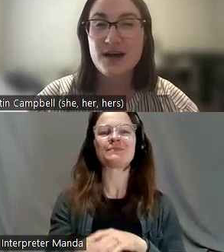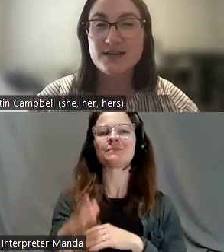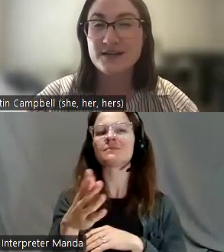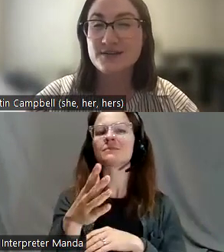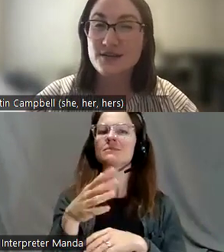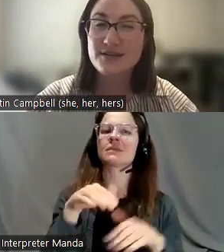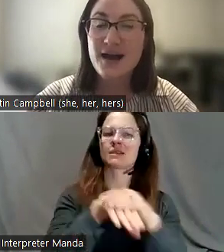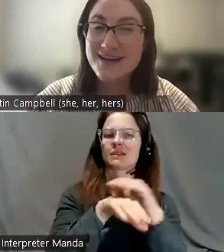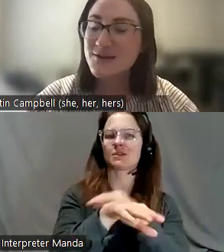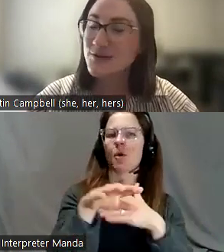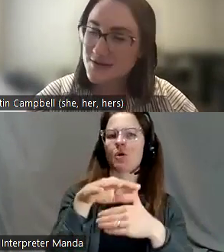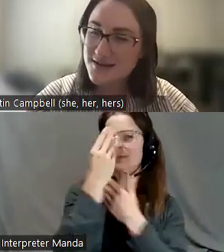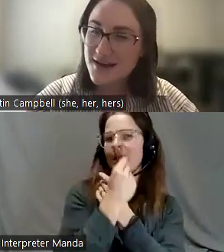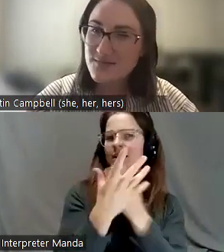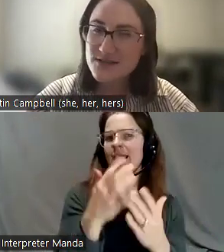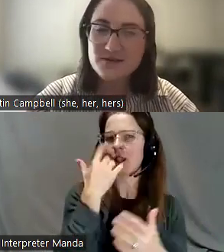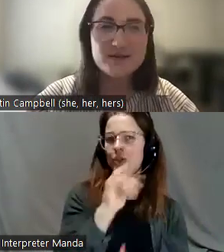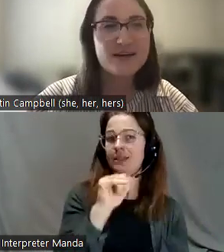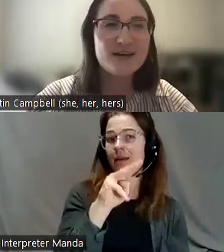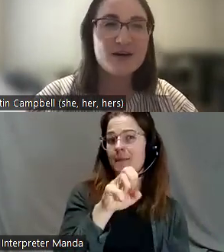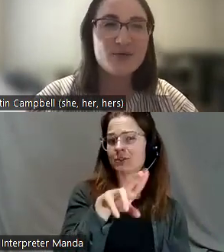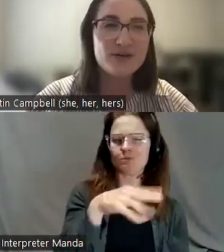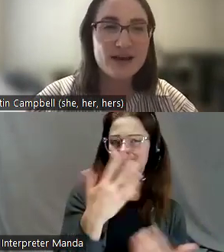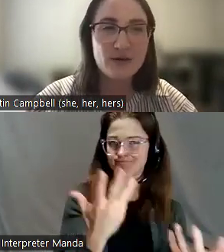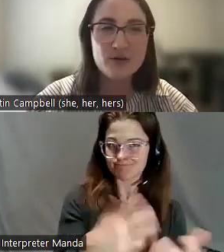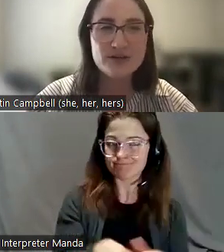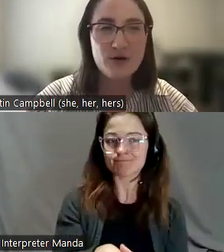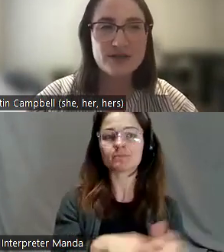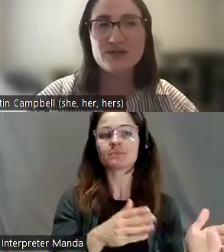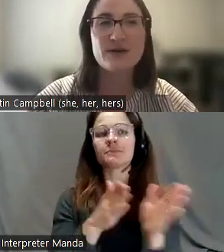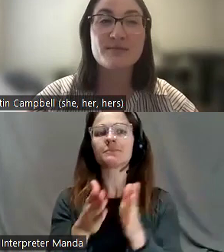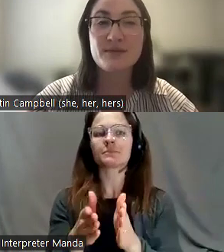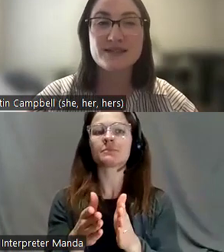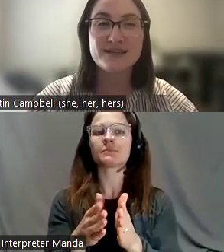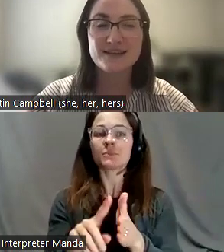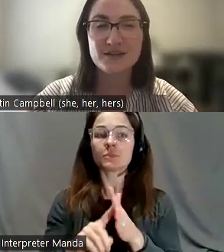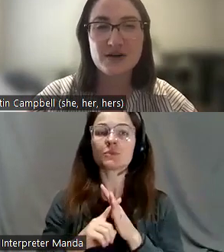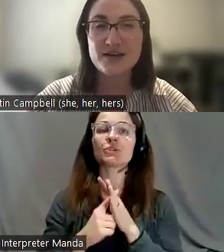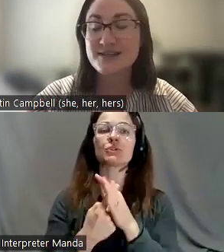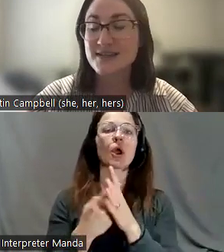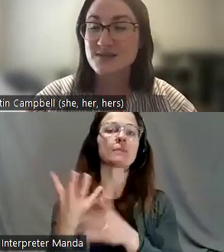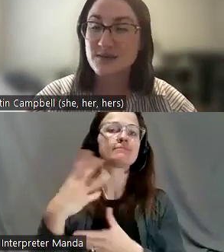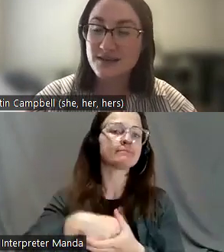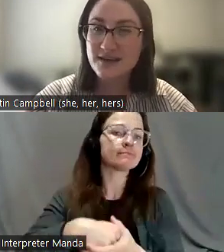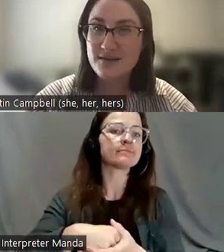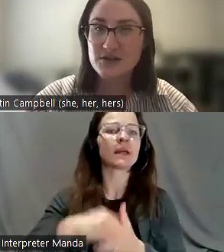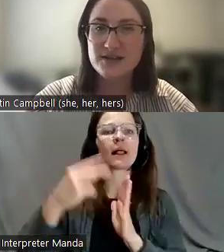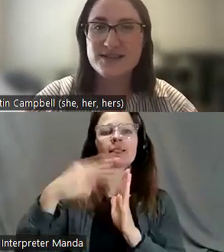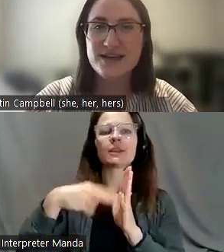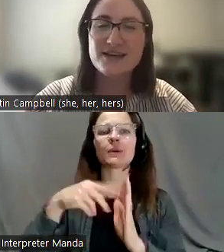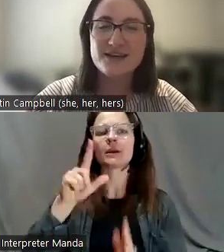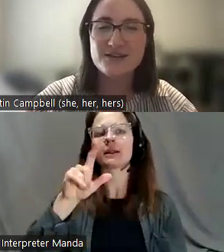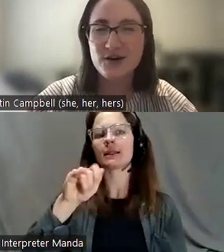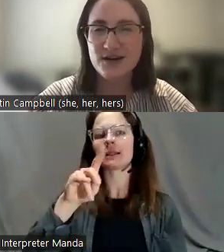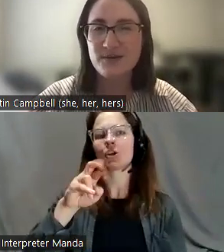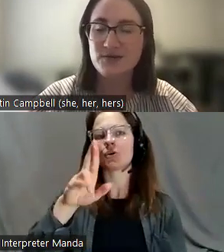accessible content looks like at MSU. We're then going to go into implementing literary accessibility at Michigan